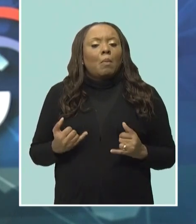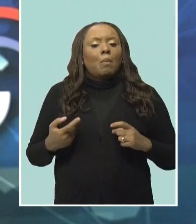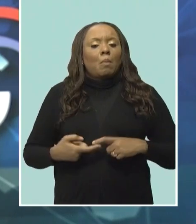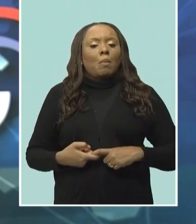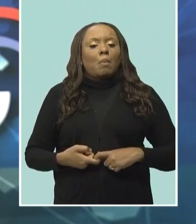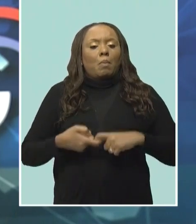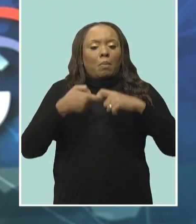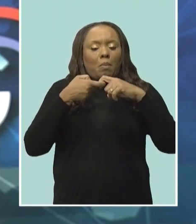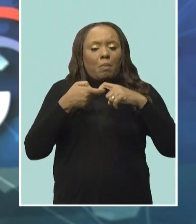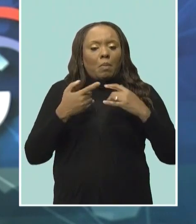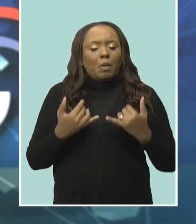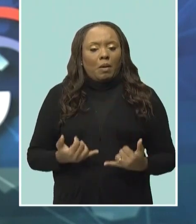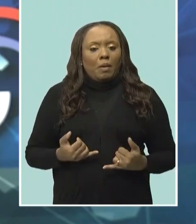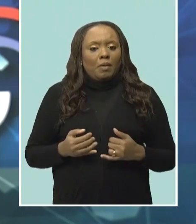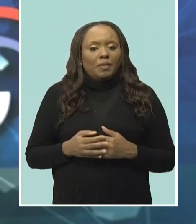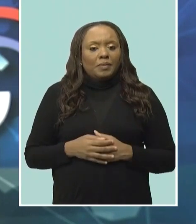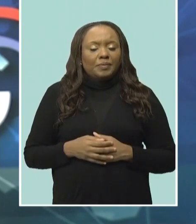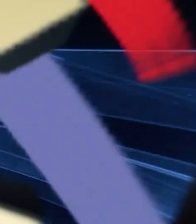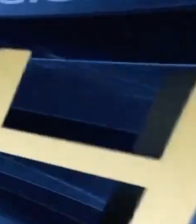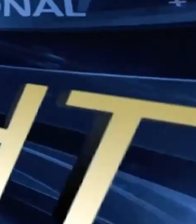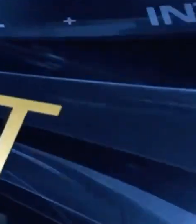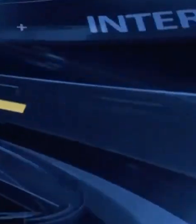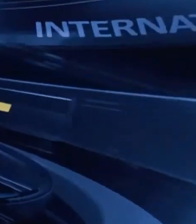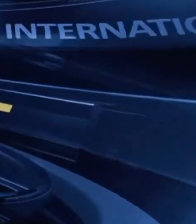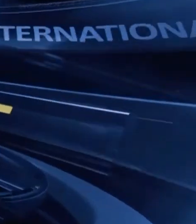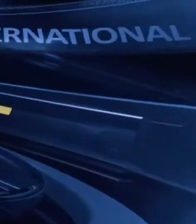Franklin's Unity Workers Union.